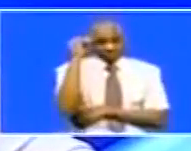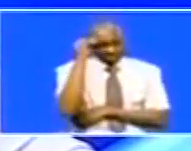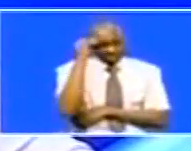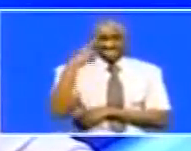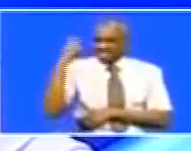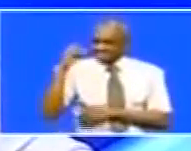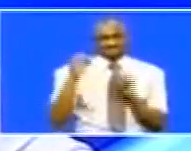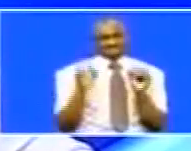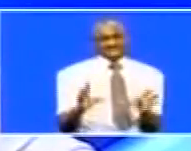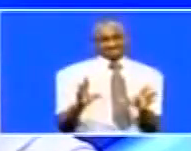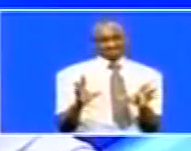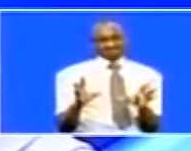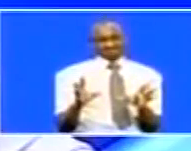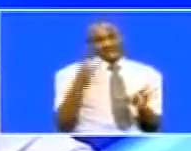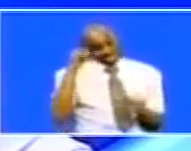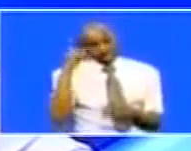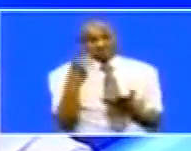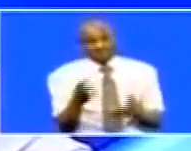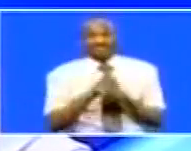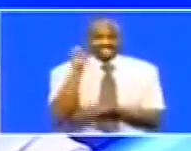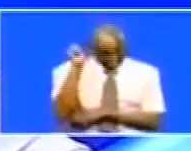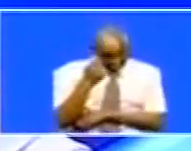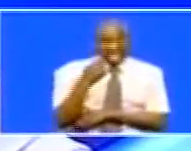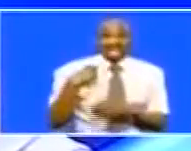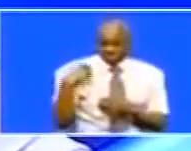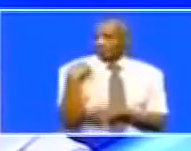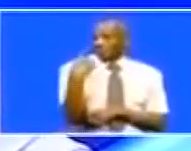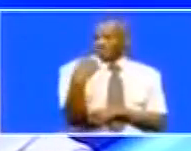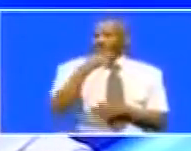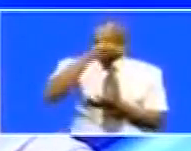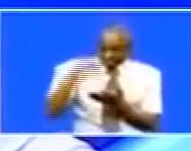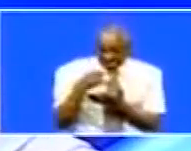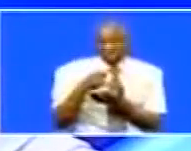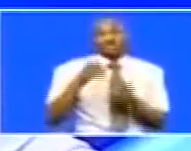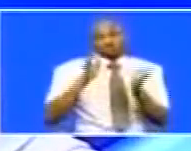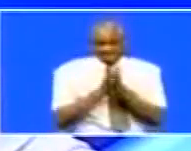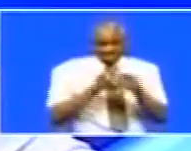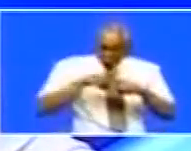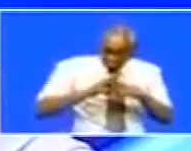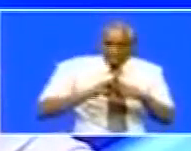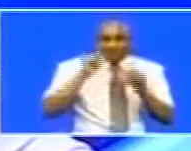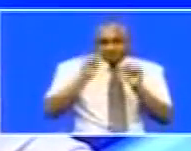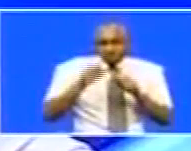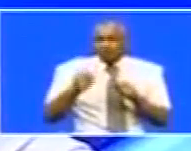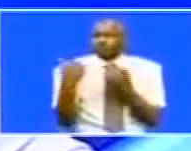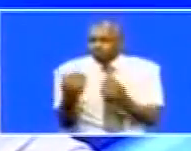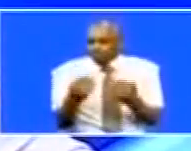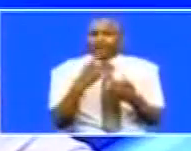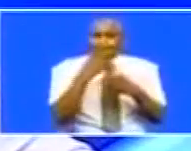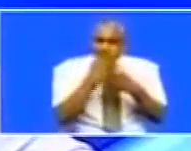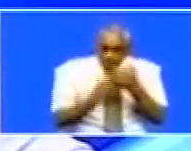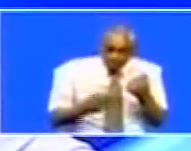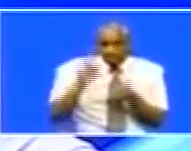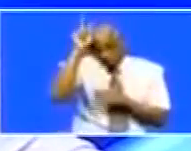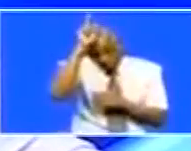dream for millions of children. However, Kenya is championing the role of designing both hardware and software to suit children in both rural